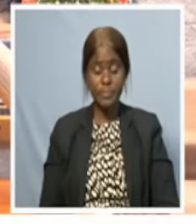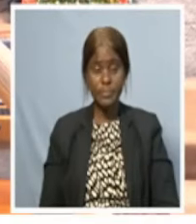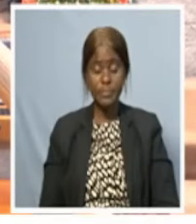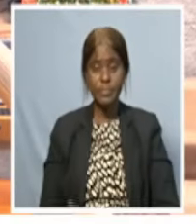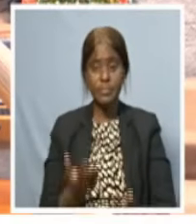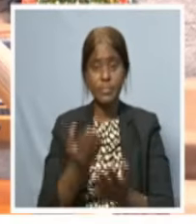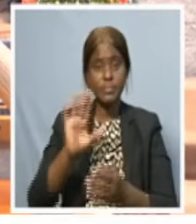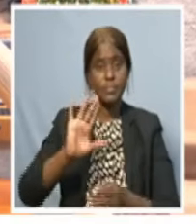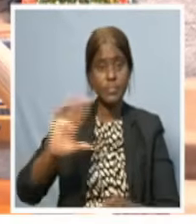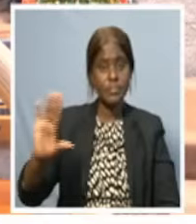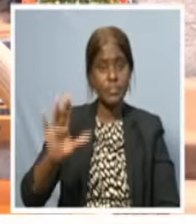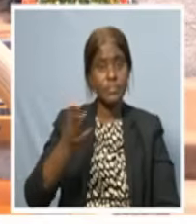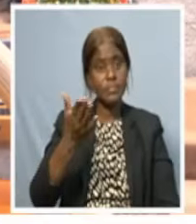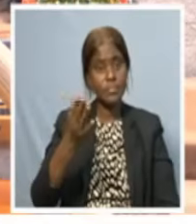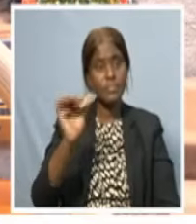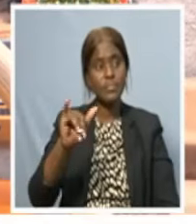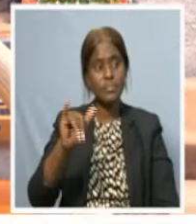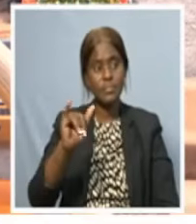It's a point of order?